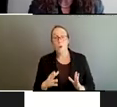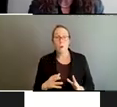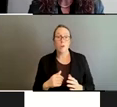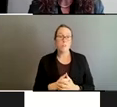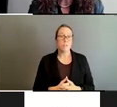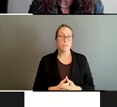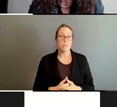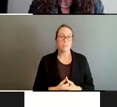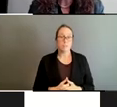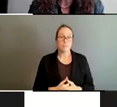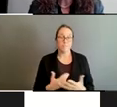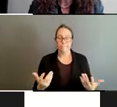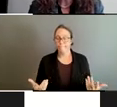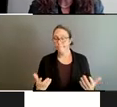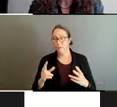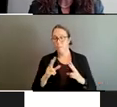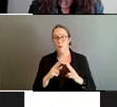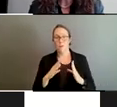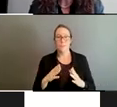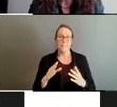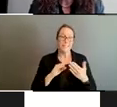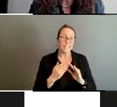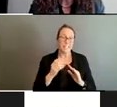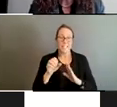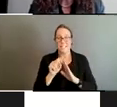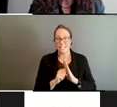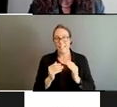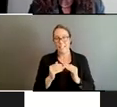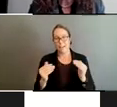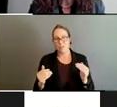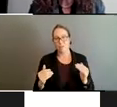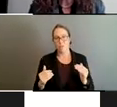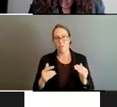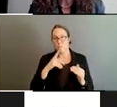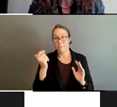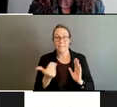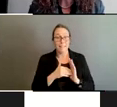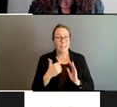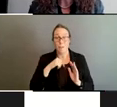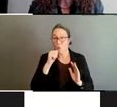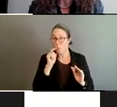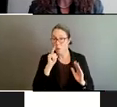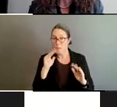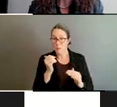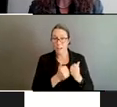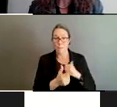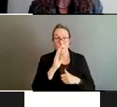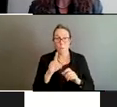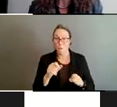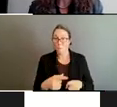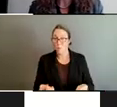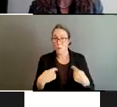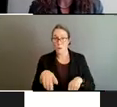are city and state level. And because again, we don't expect that everybody's gonna come to FEMA. We know that